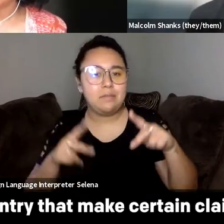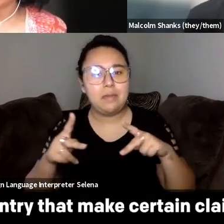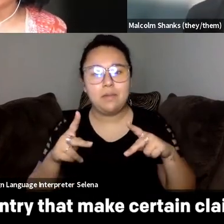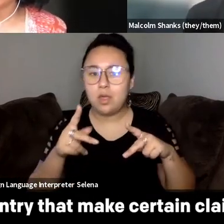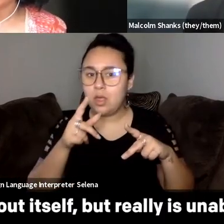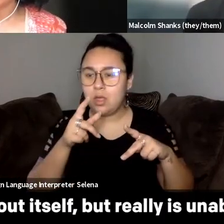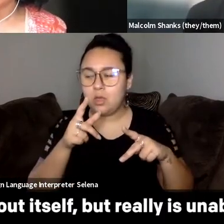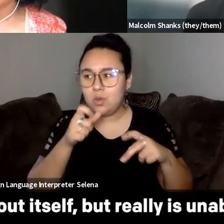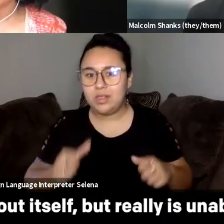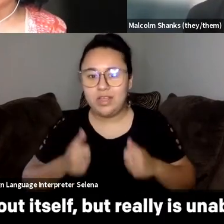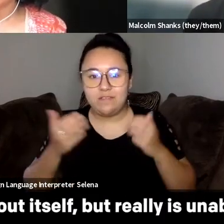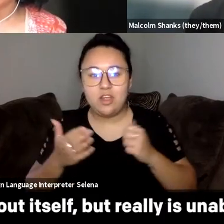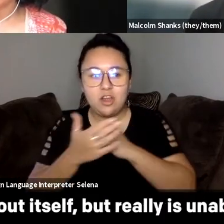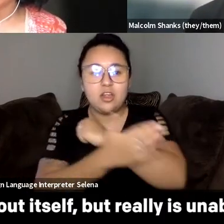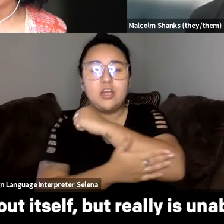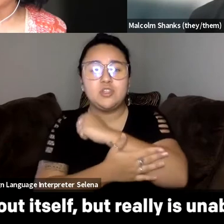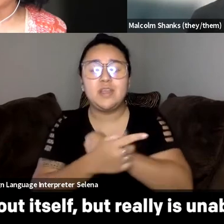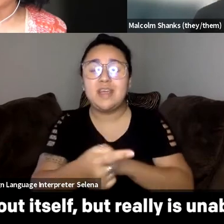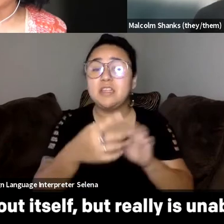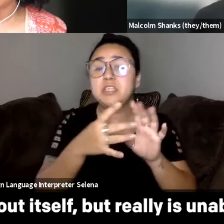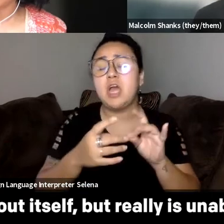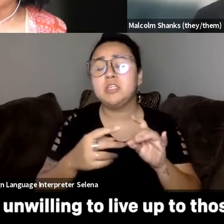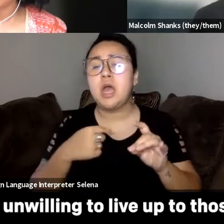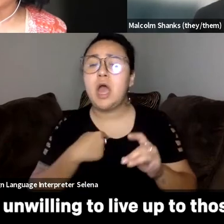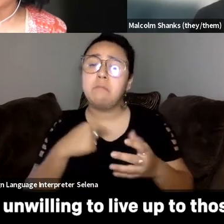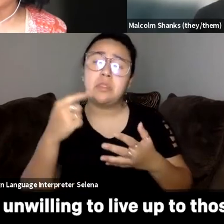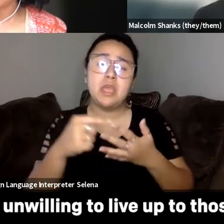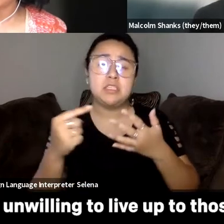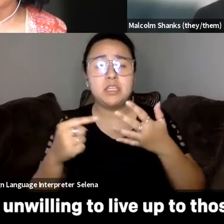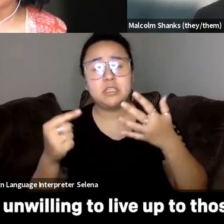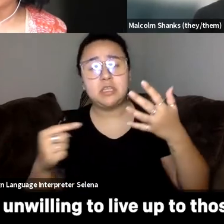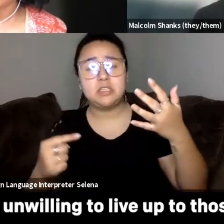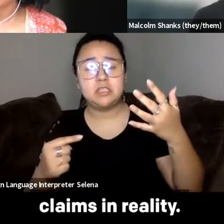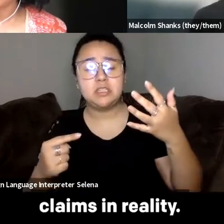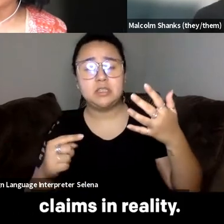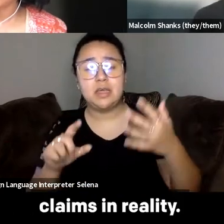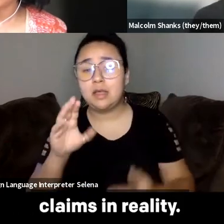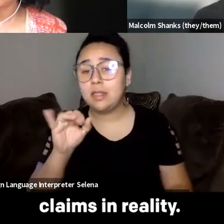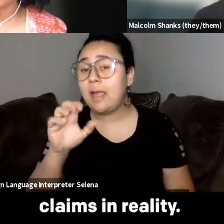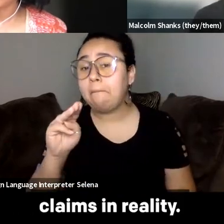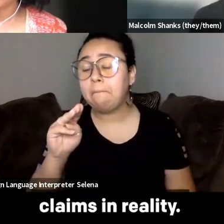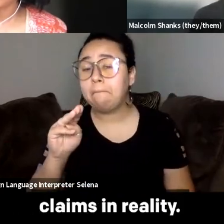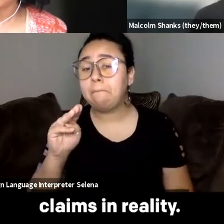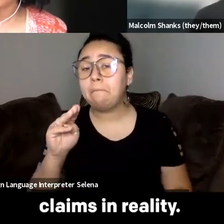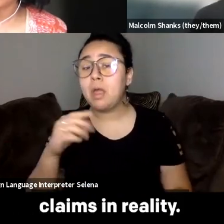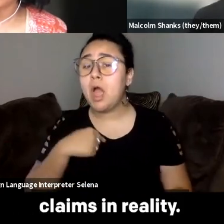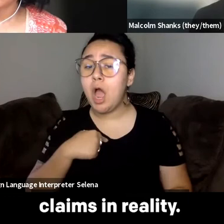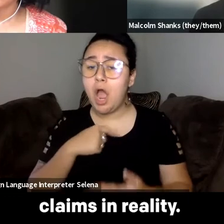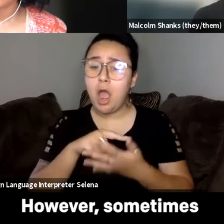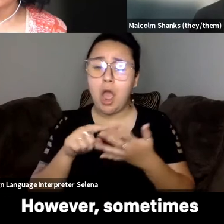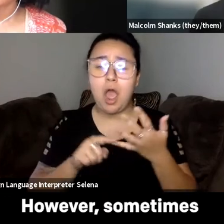certain claims about itself, but really is unable or unwilling to live up to those claims in